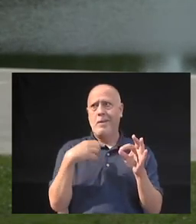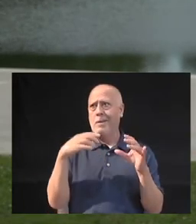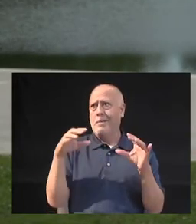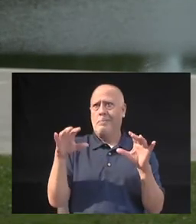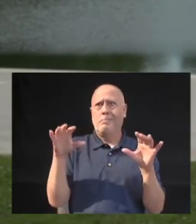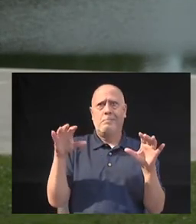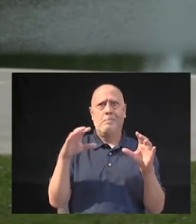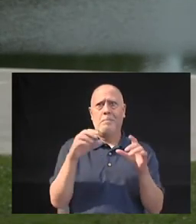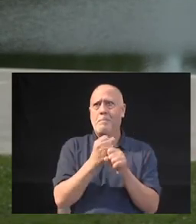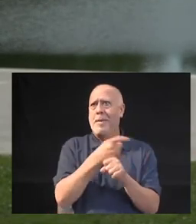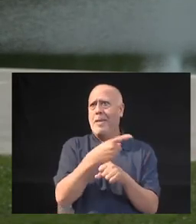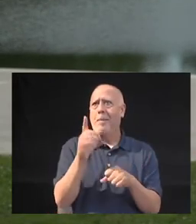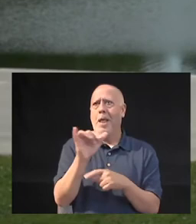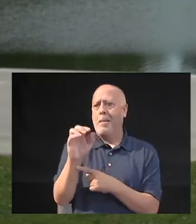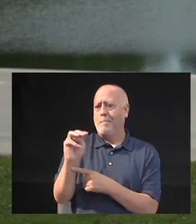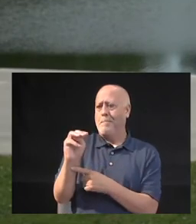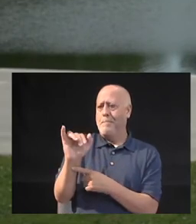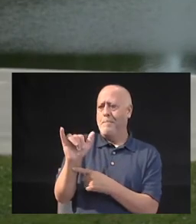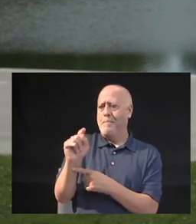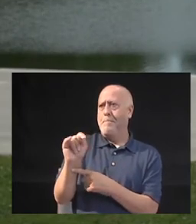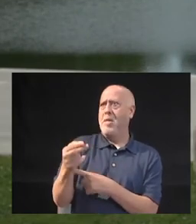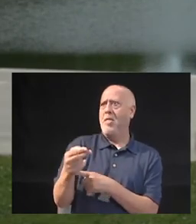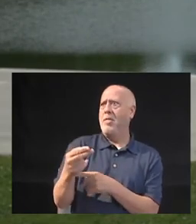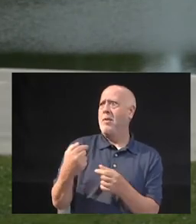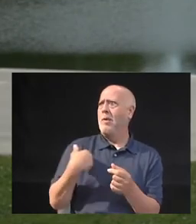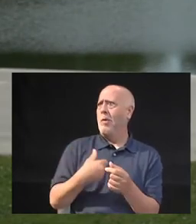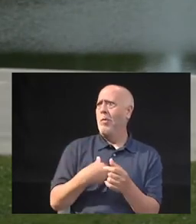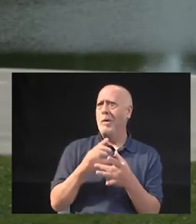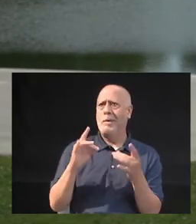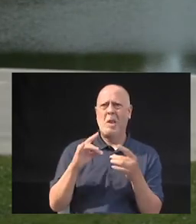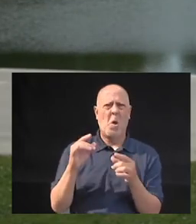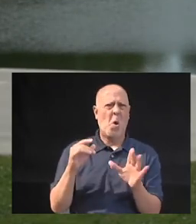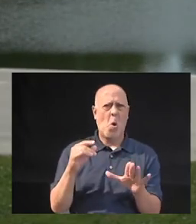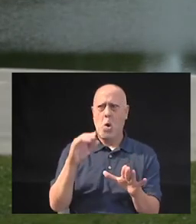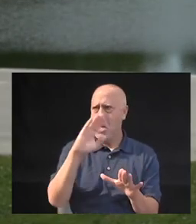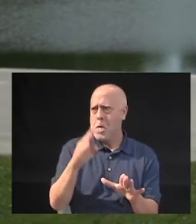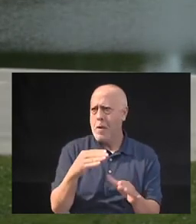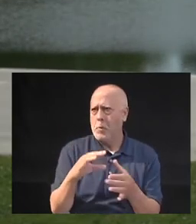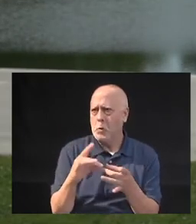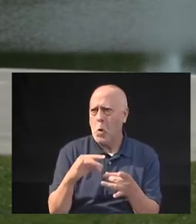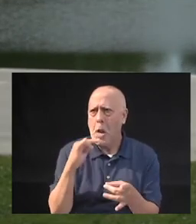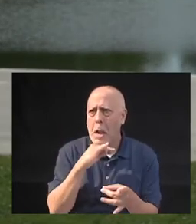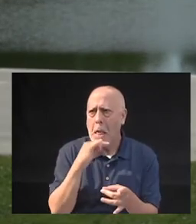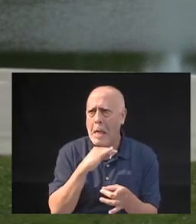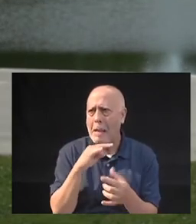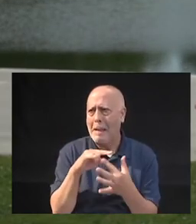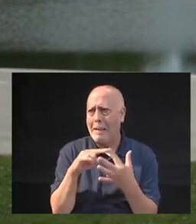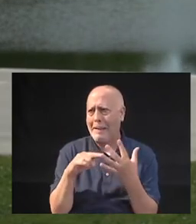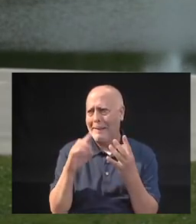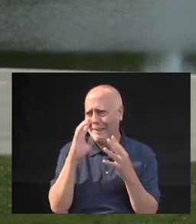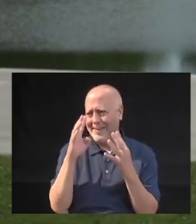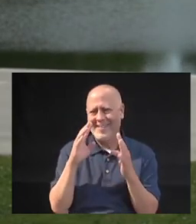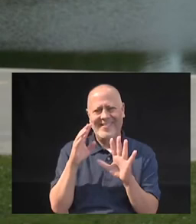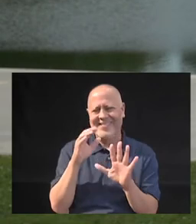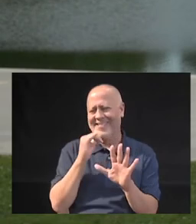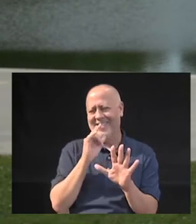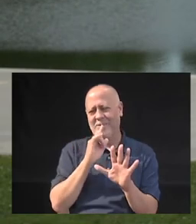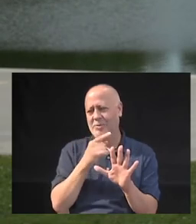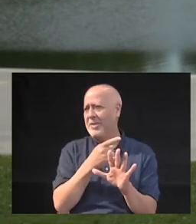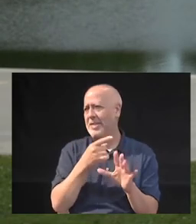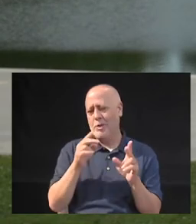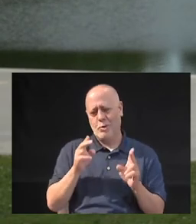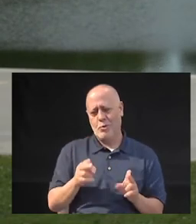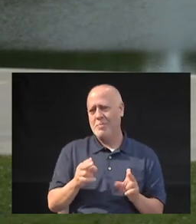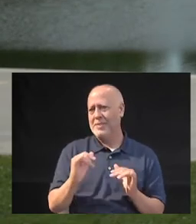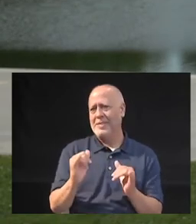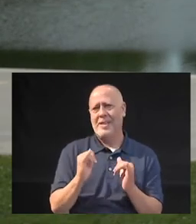these leaders. We mythologize our own history. We say, oh, George Washington never told a lie. And it's just not true. He's human, just